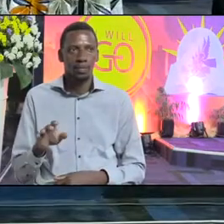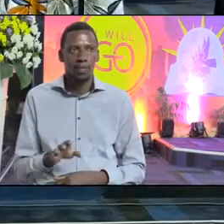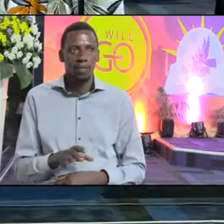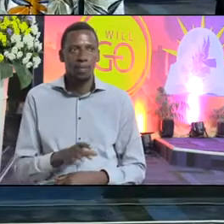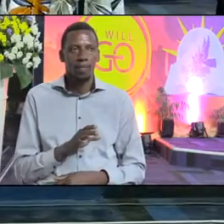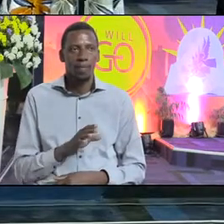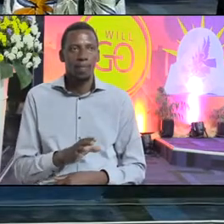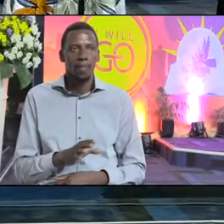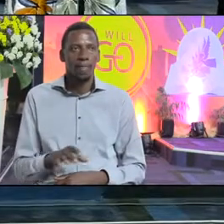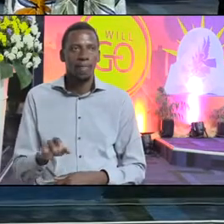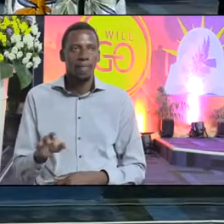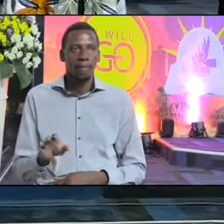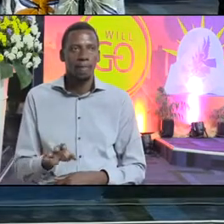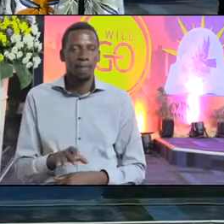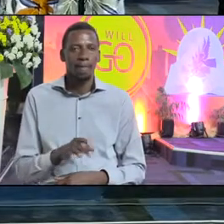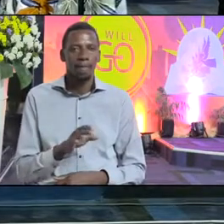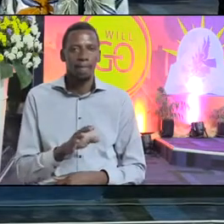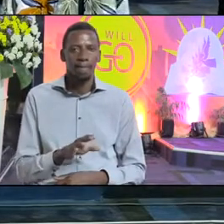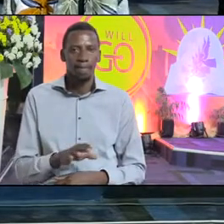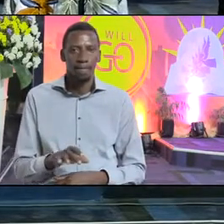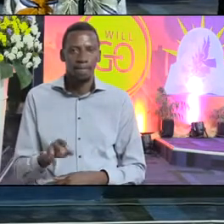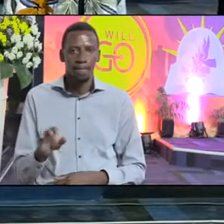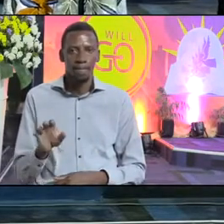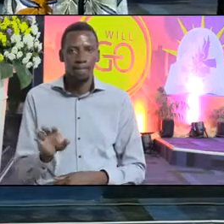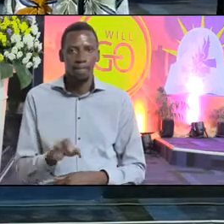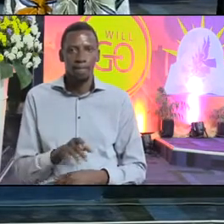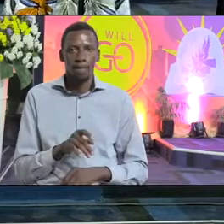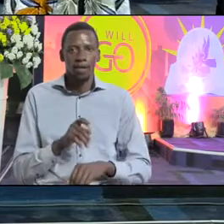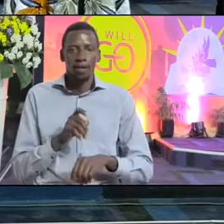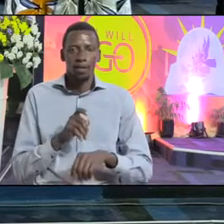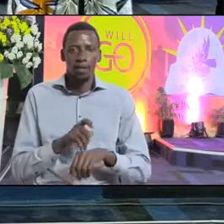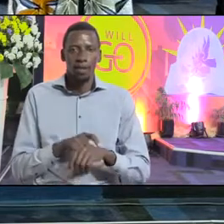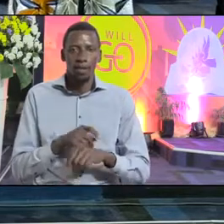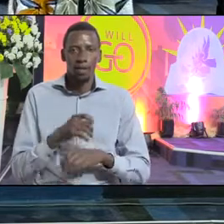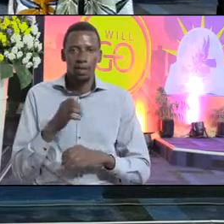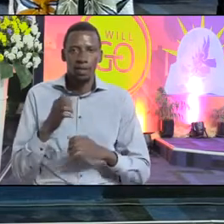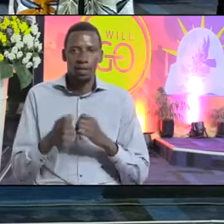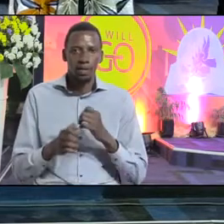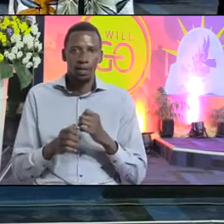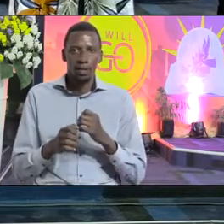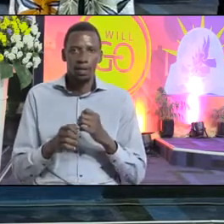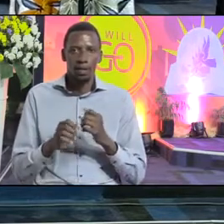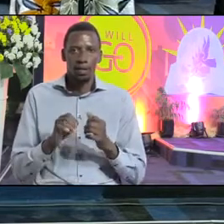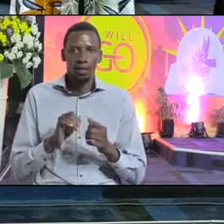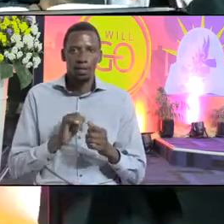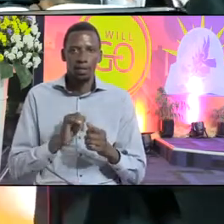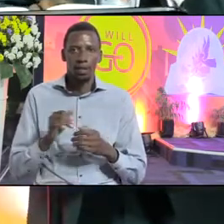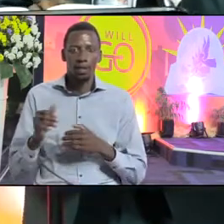When the